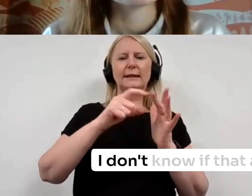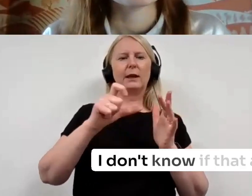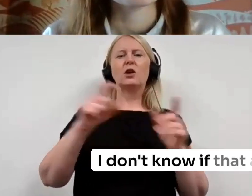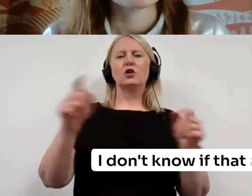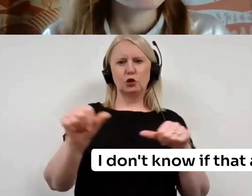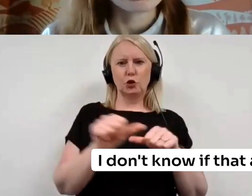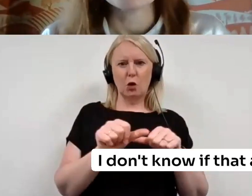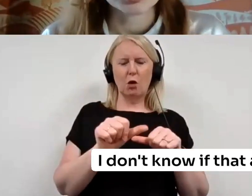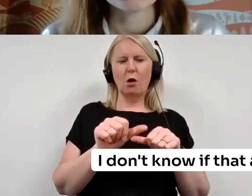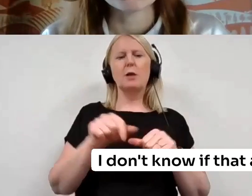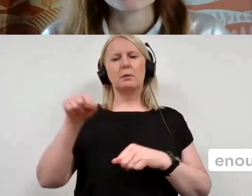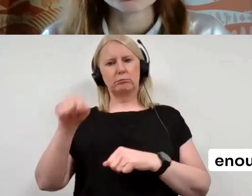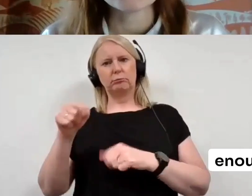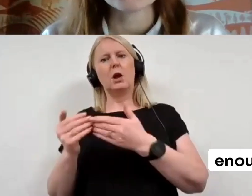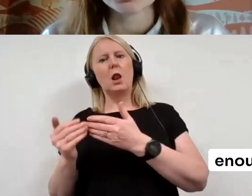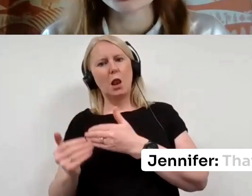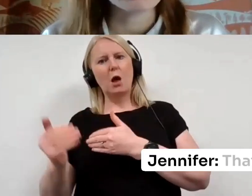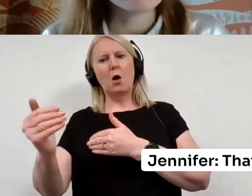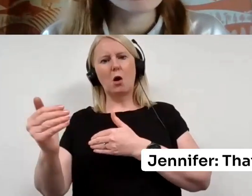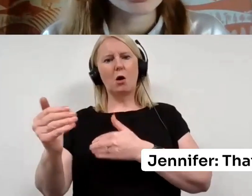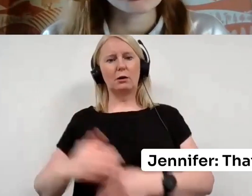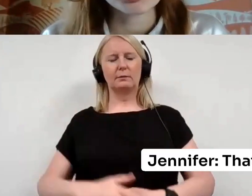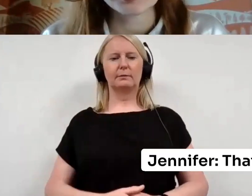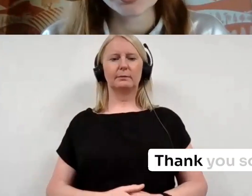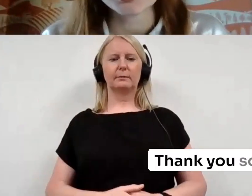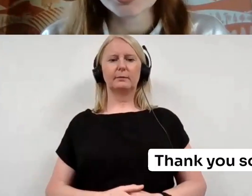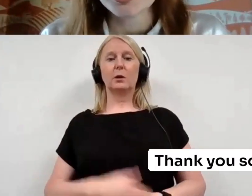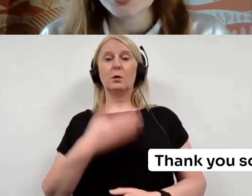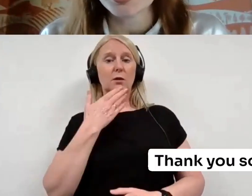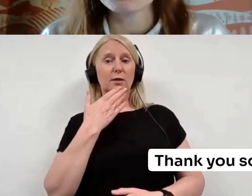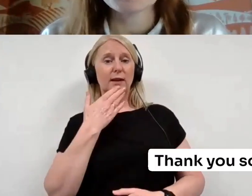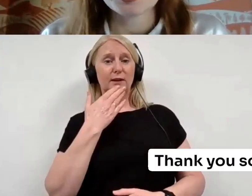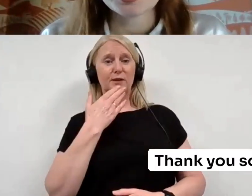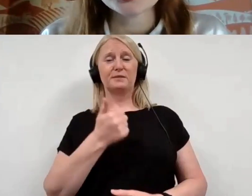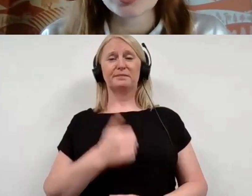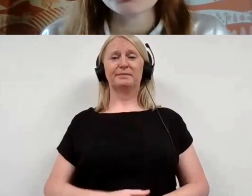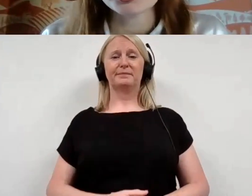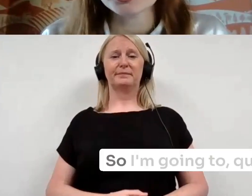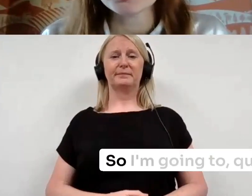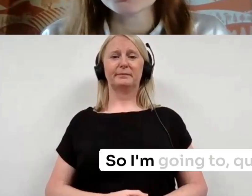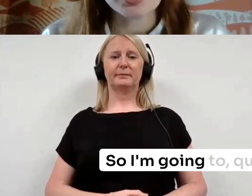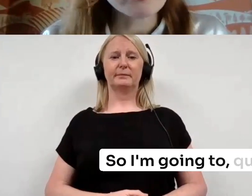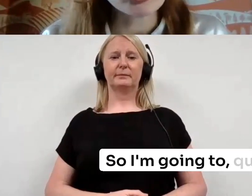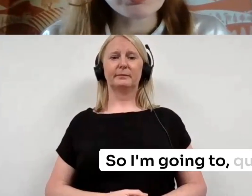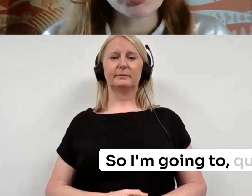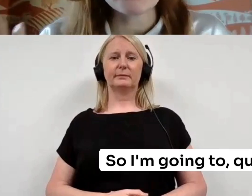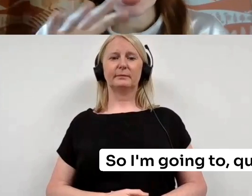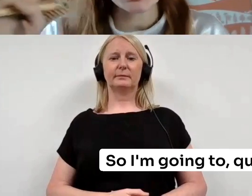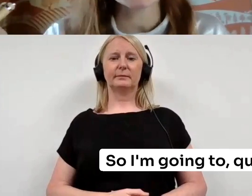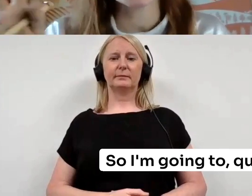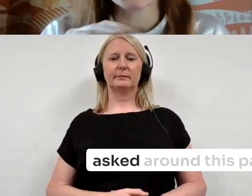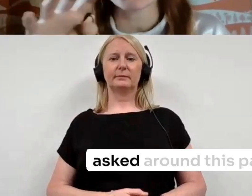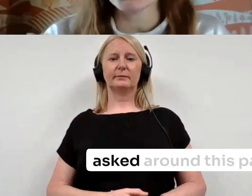I don't know if that answers your question enough, Jen. That's really helpful. Thank you so much for that. So quite a